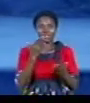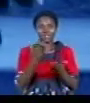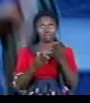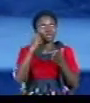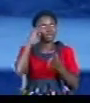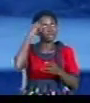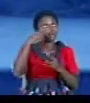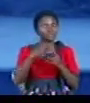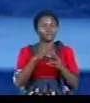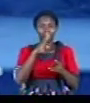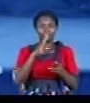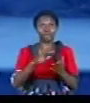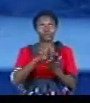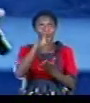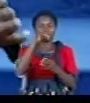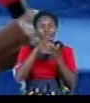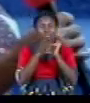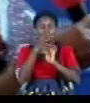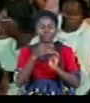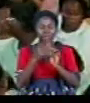glorified in the Jesus' name.